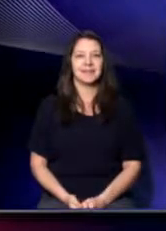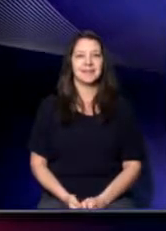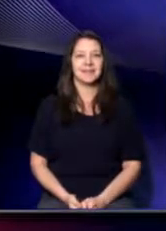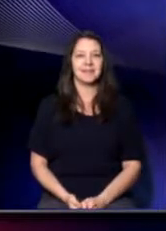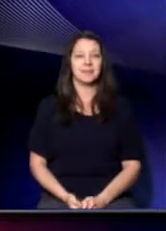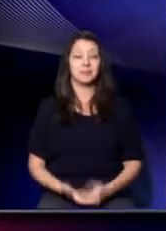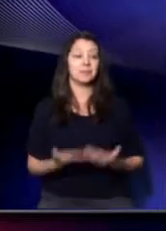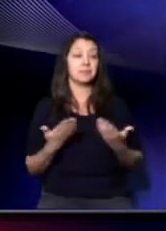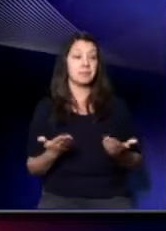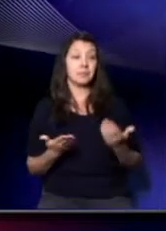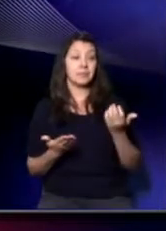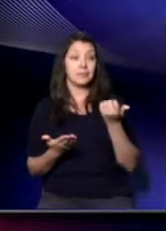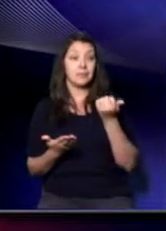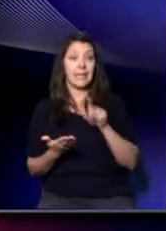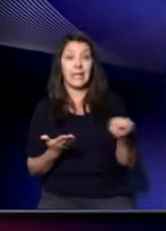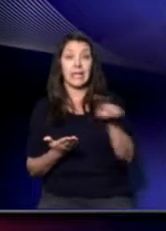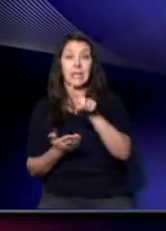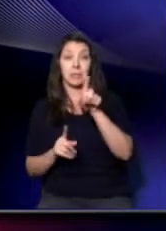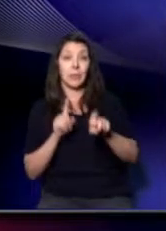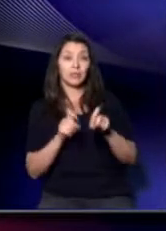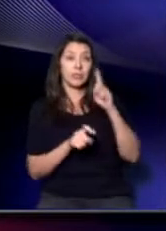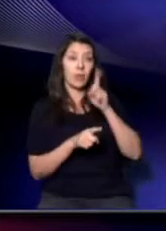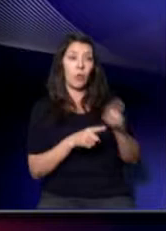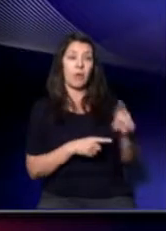Any questions for you?